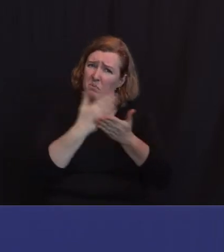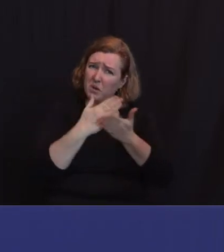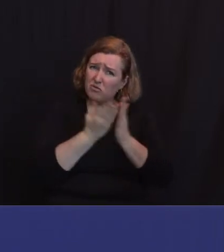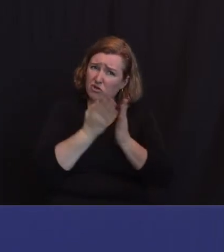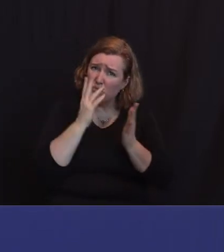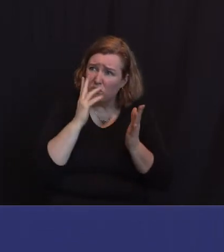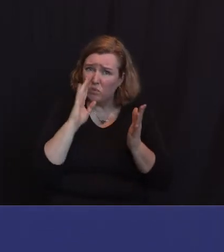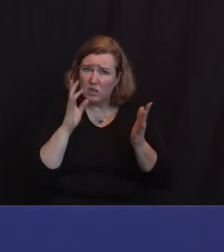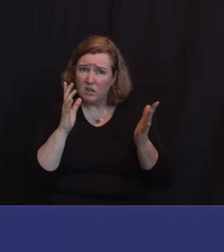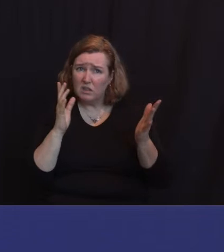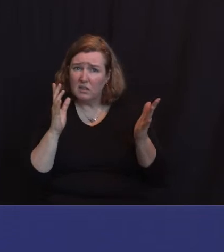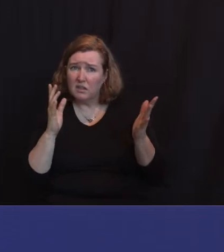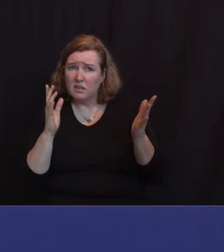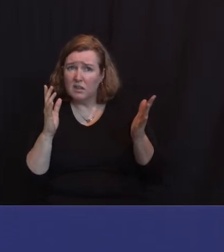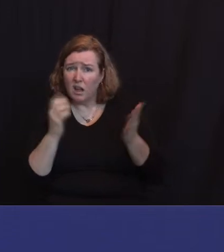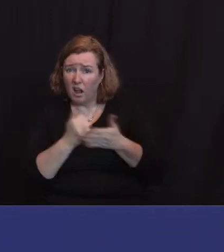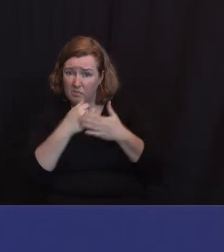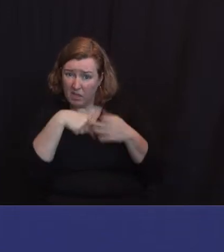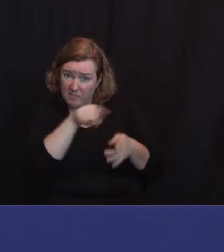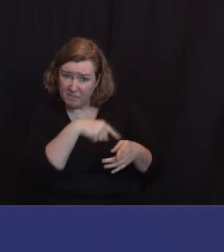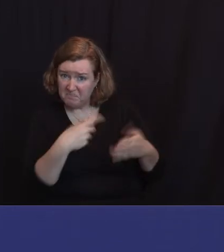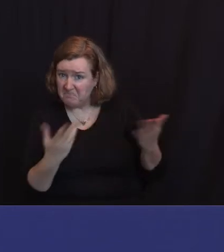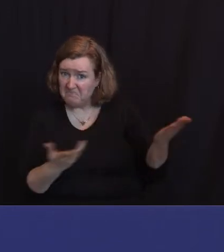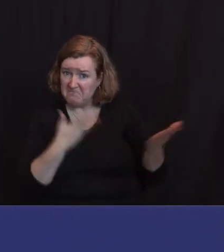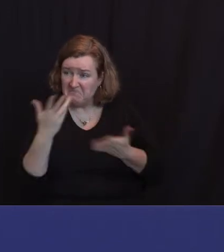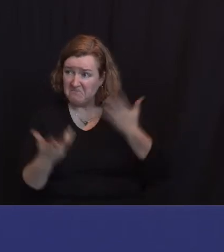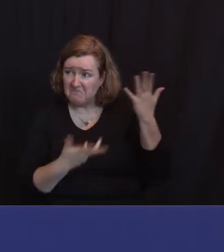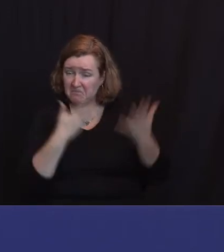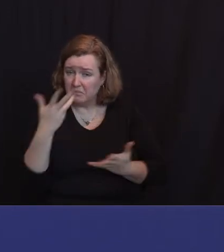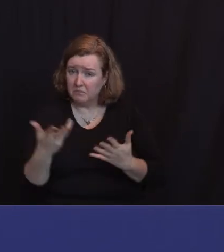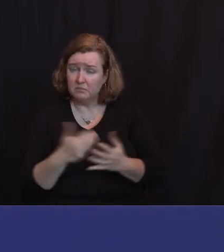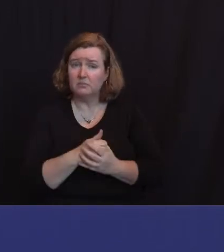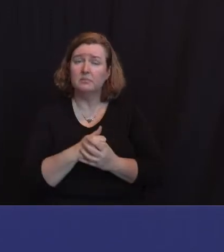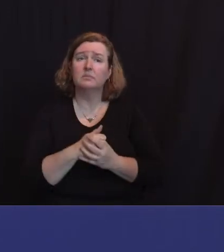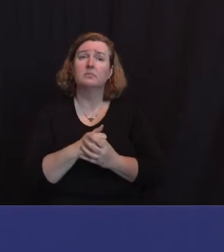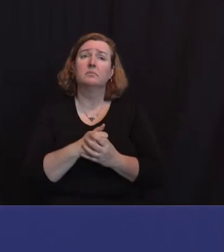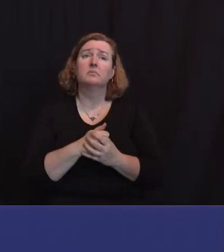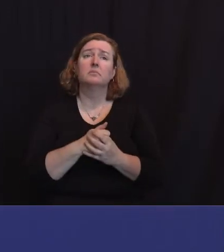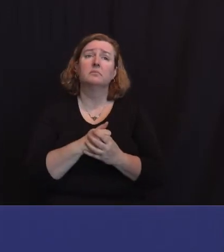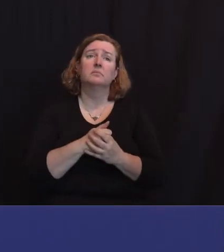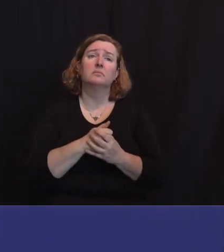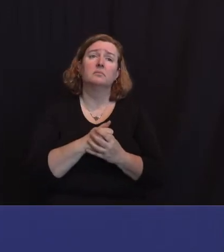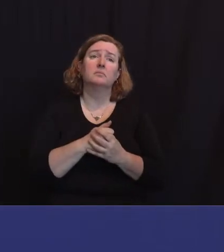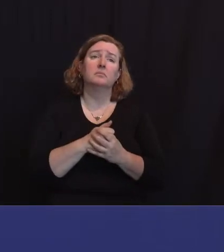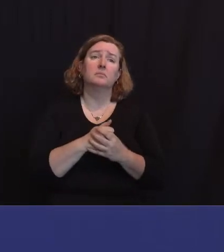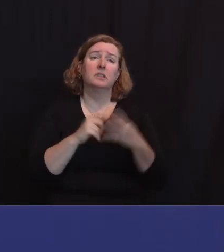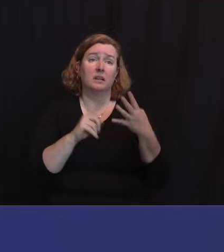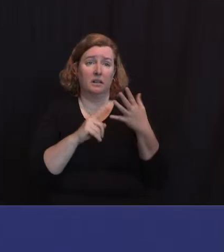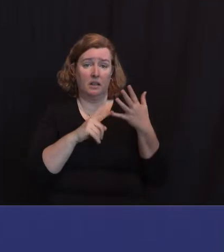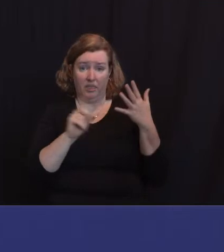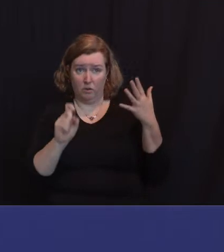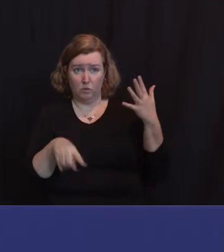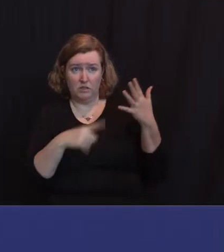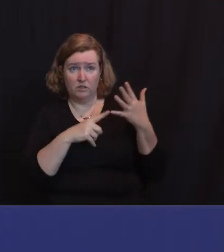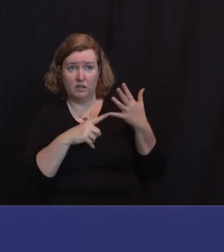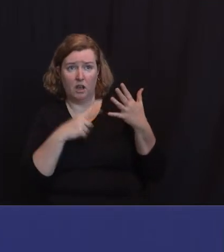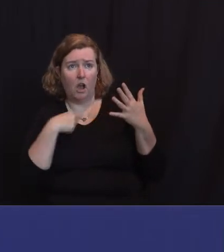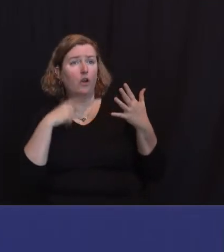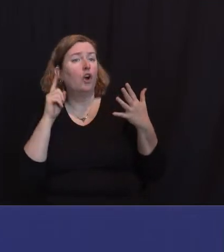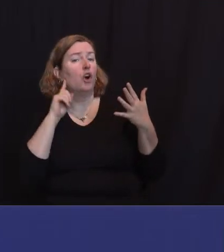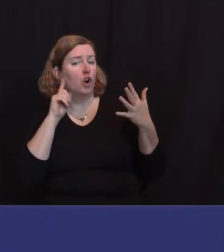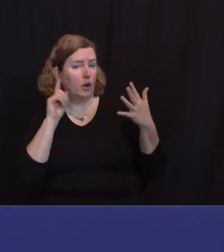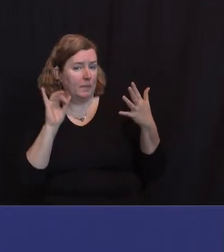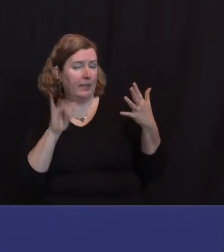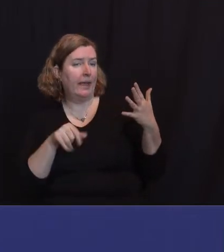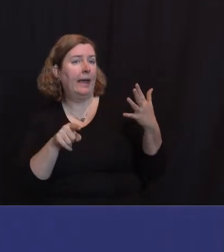general be offering COVID relief to these workers? Thank you, Matt. Let me jump in on the last one. I only heard of this, and God